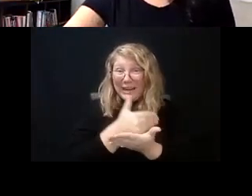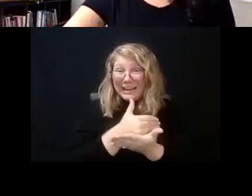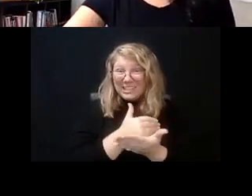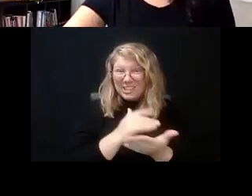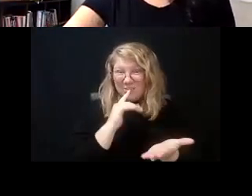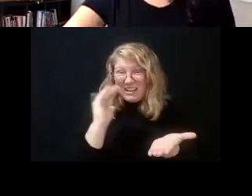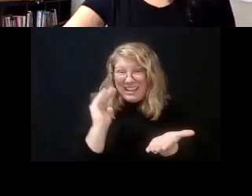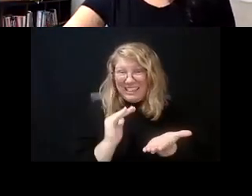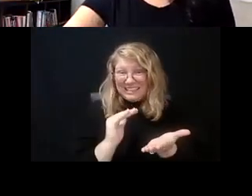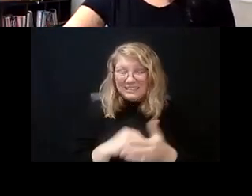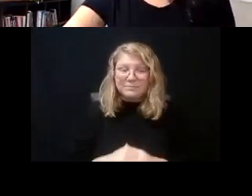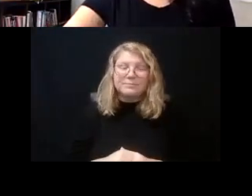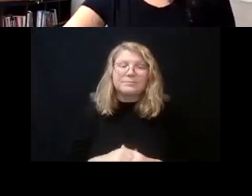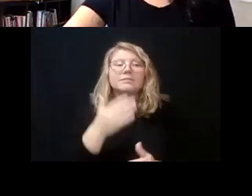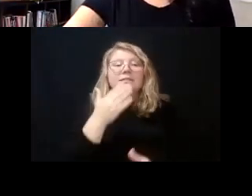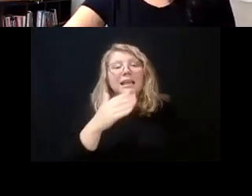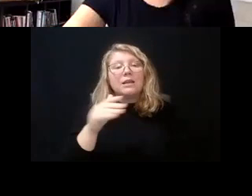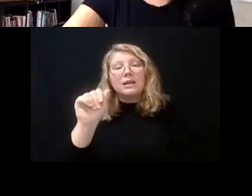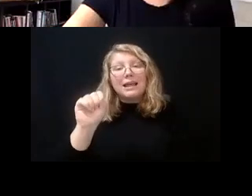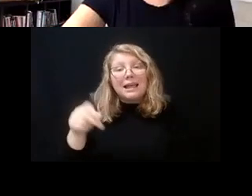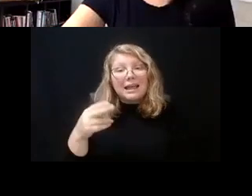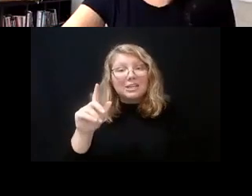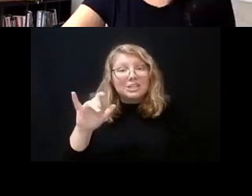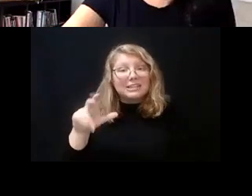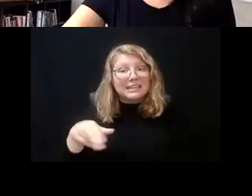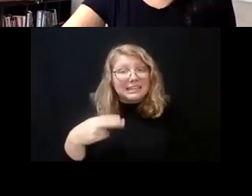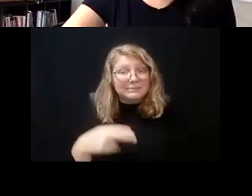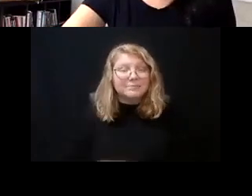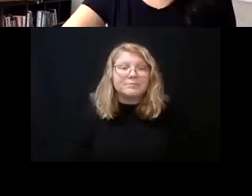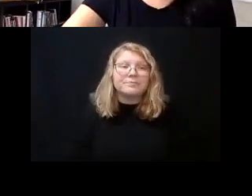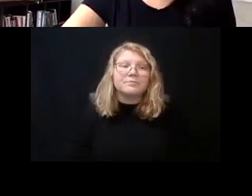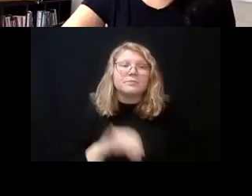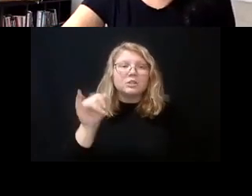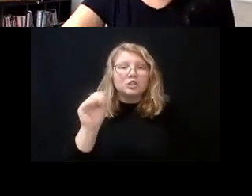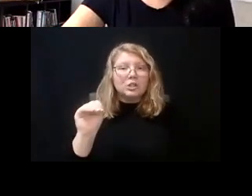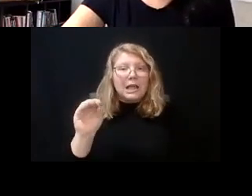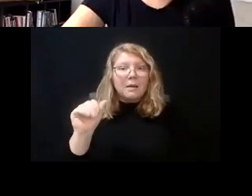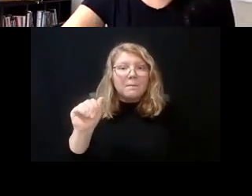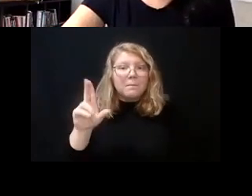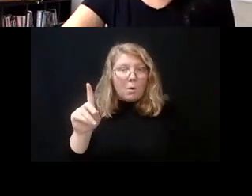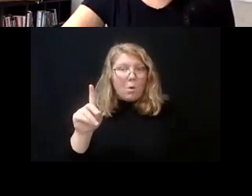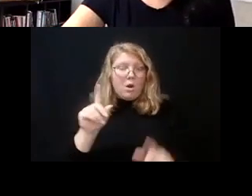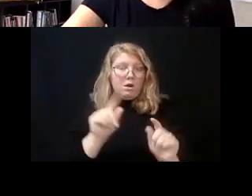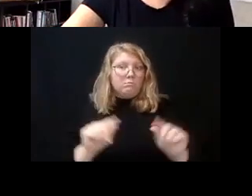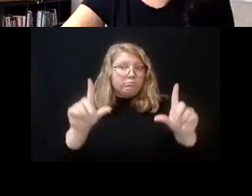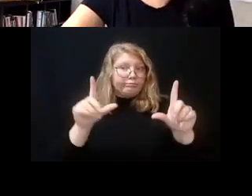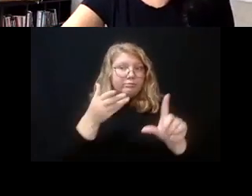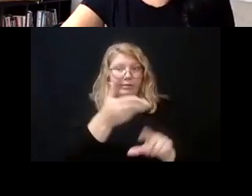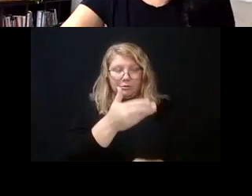Thank you, Ashley. So the Jamboard is up, and let me get my head around it. So